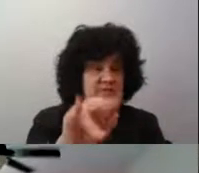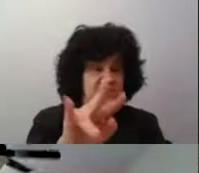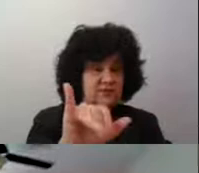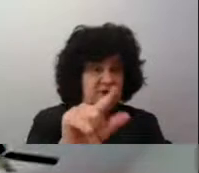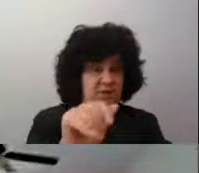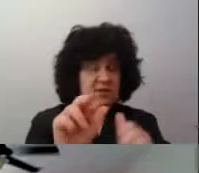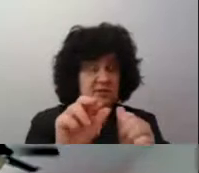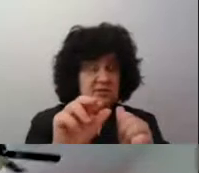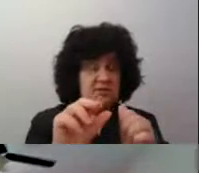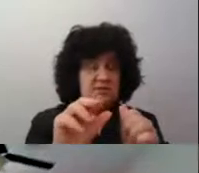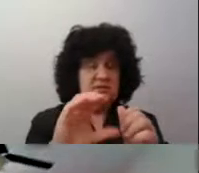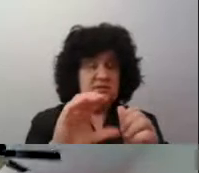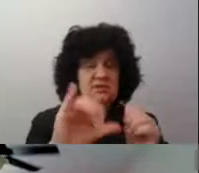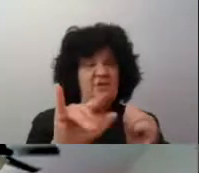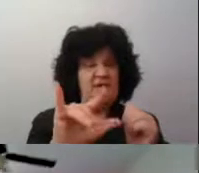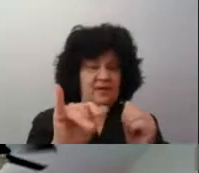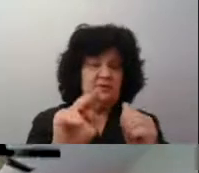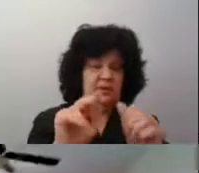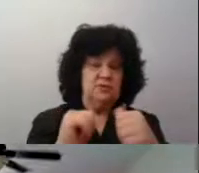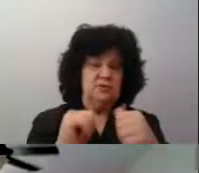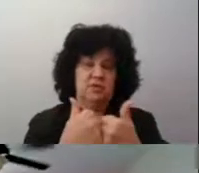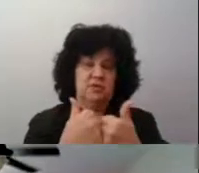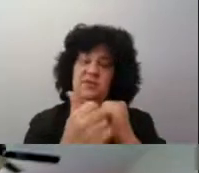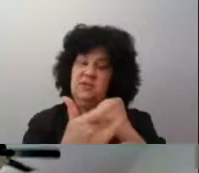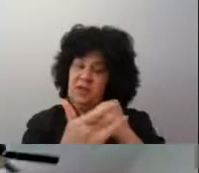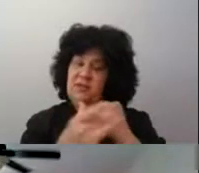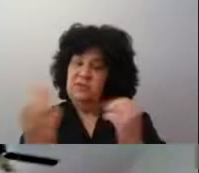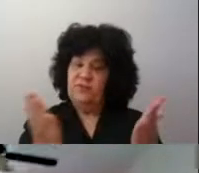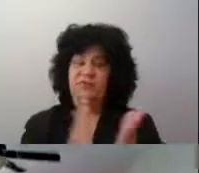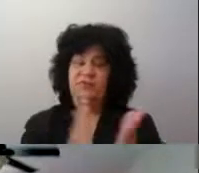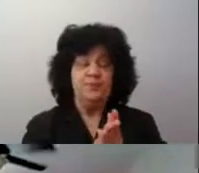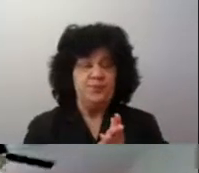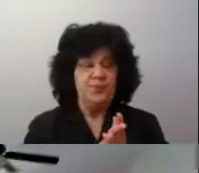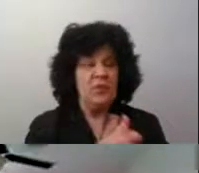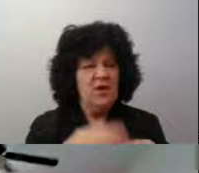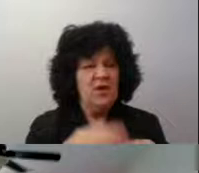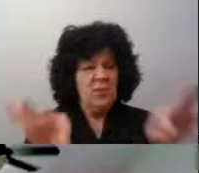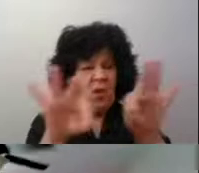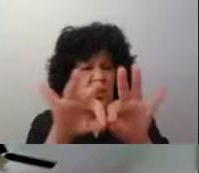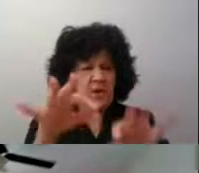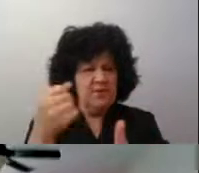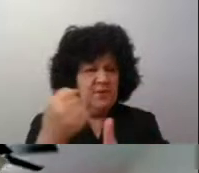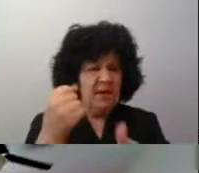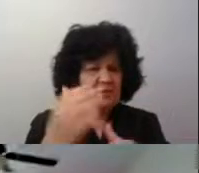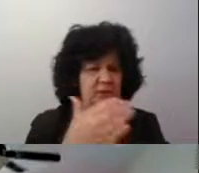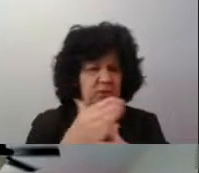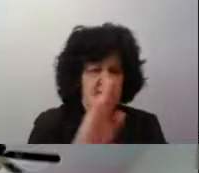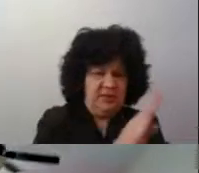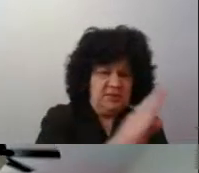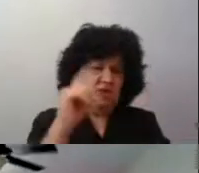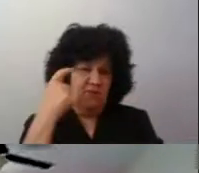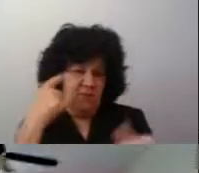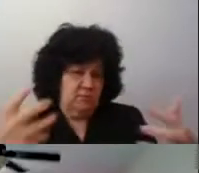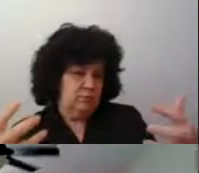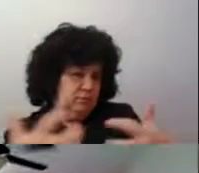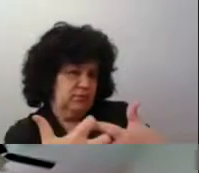and services. The importance and impact of the strong partnership between industry and government is well known, and it plays out across our